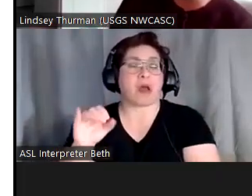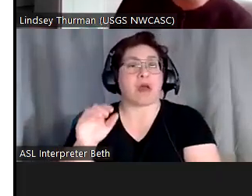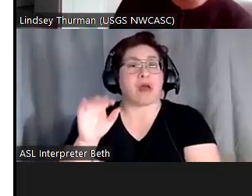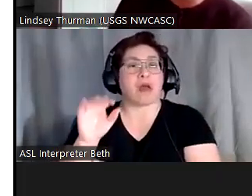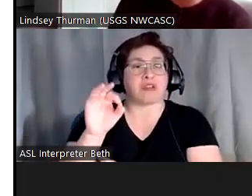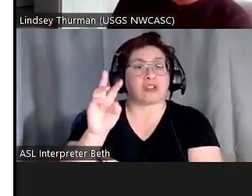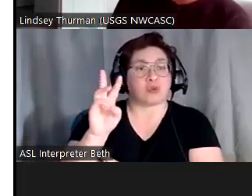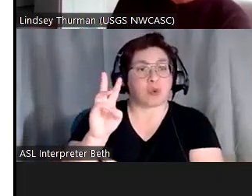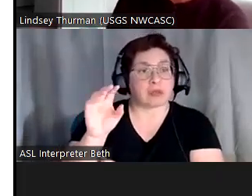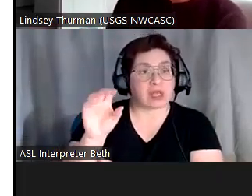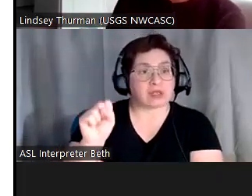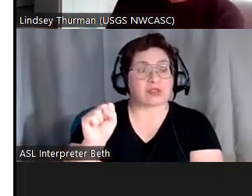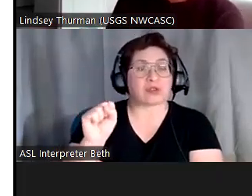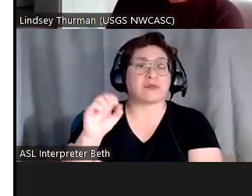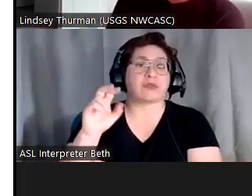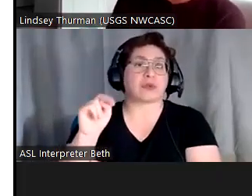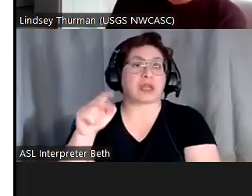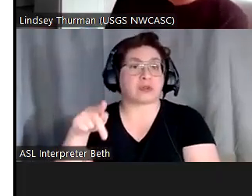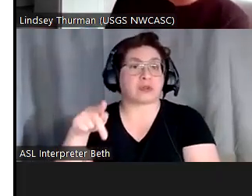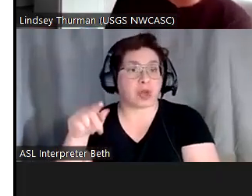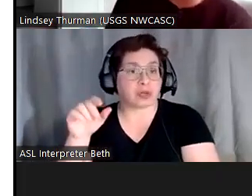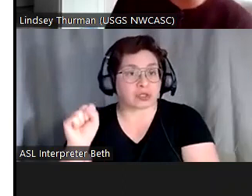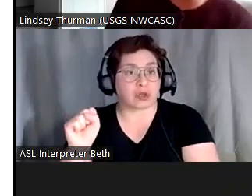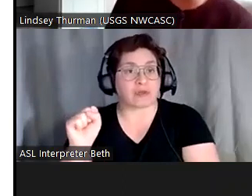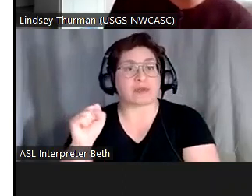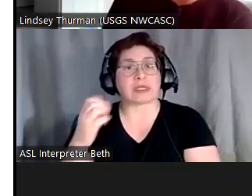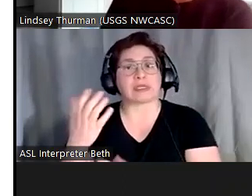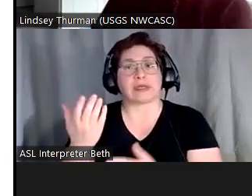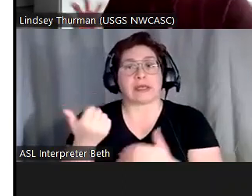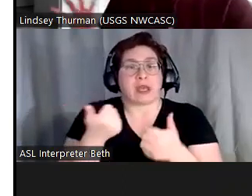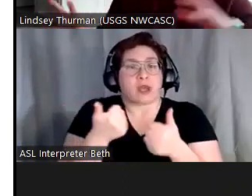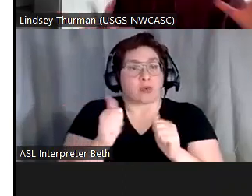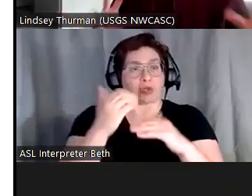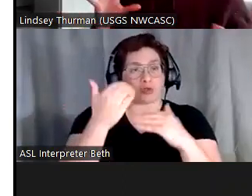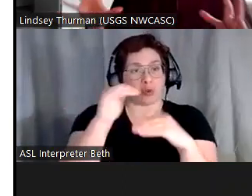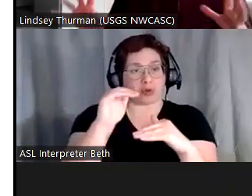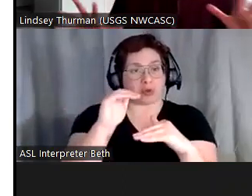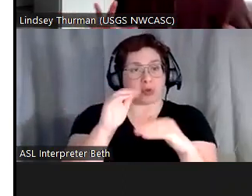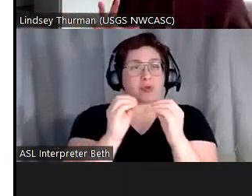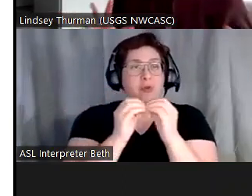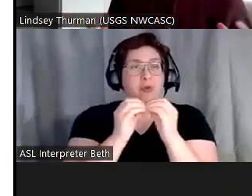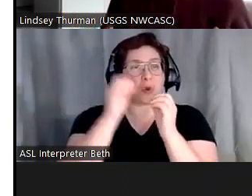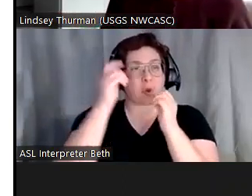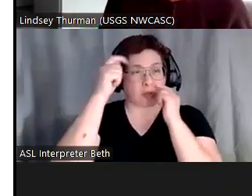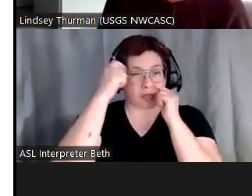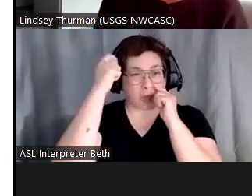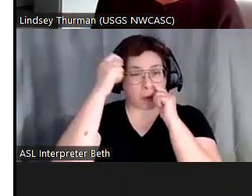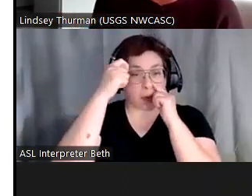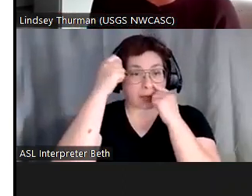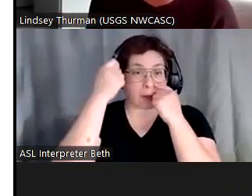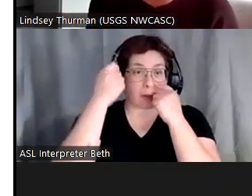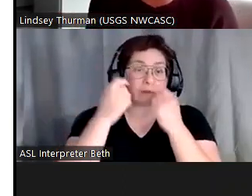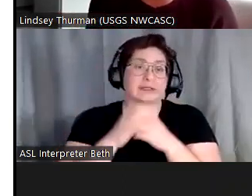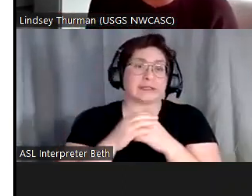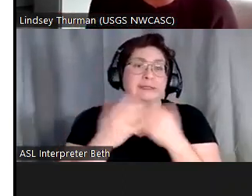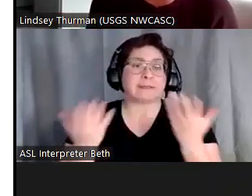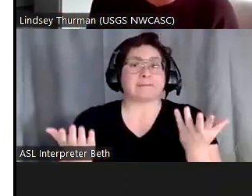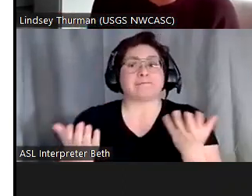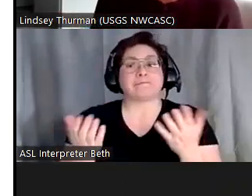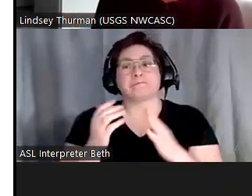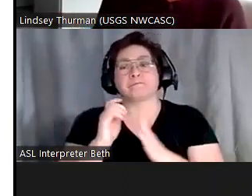Park Service. We tried to limit the more theoretical,